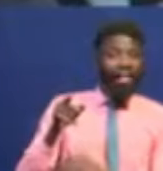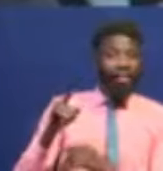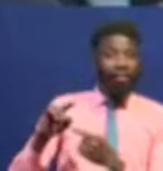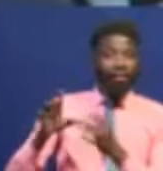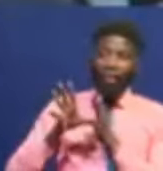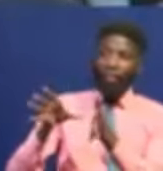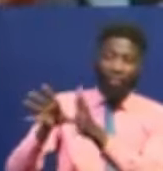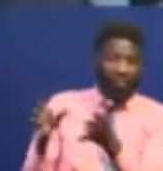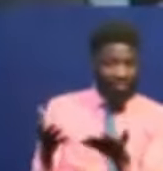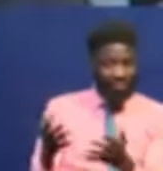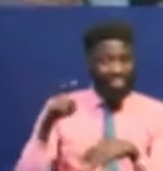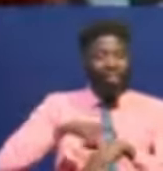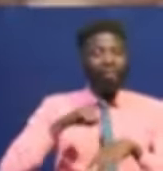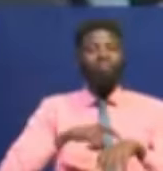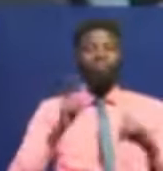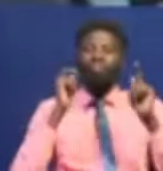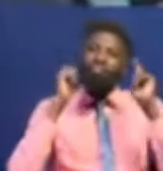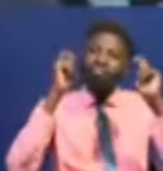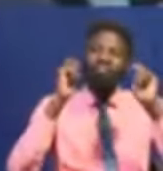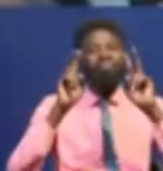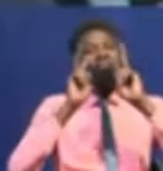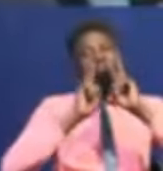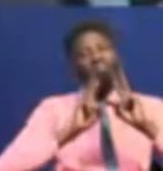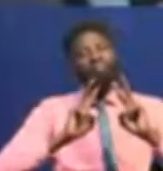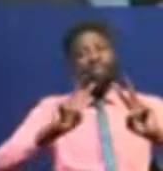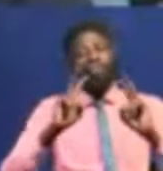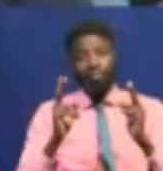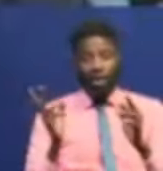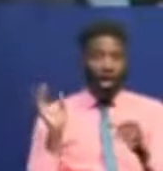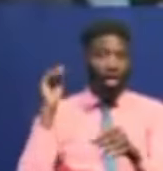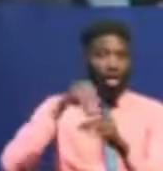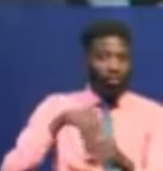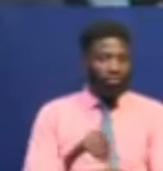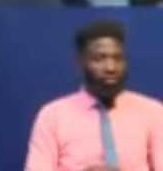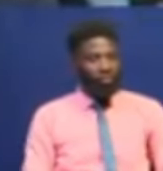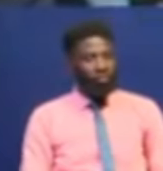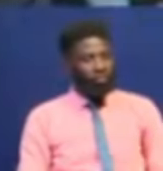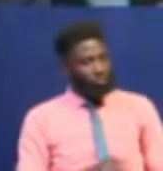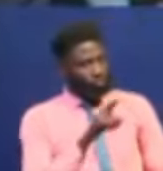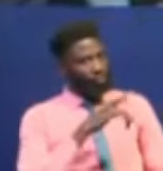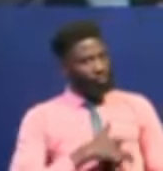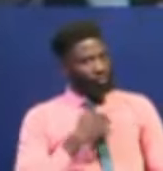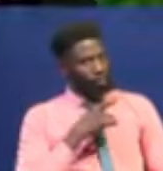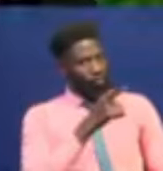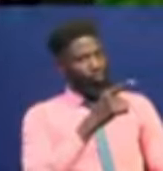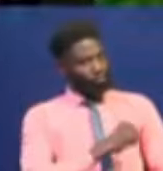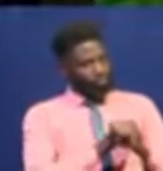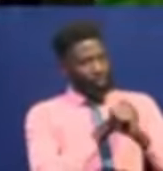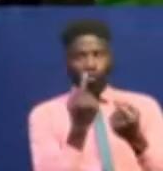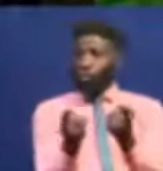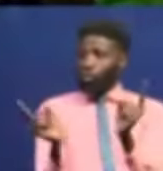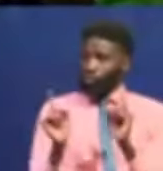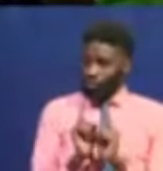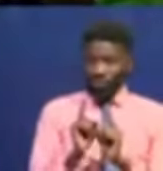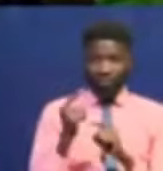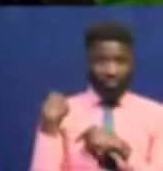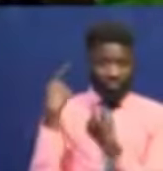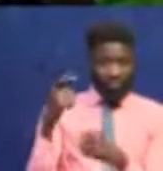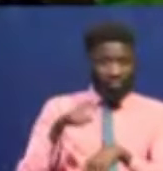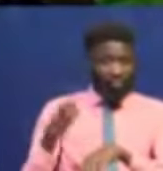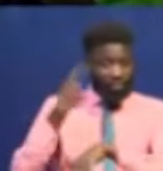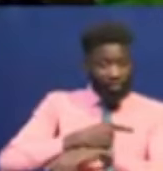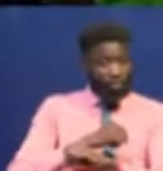advantage of a peaceful, democratic process that goes on in our country. Do you feel that you protected all those people in the last couple